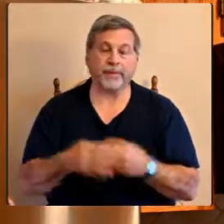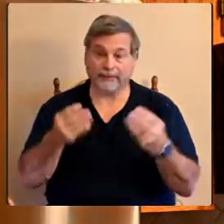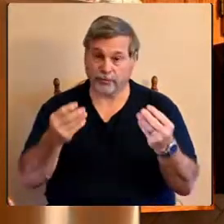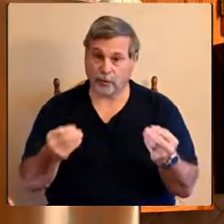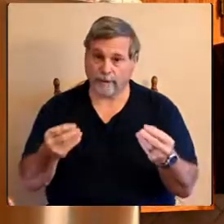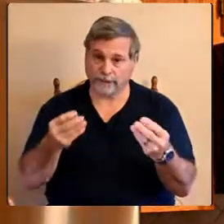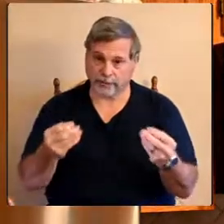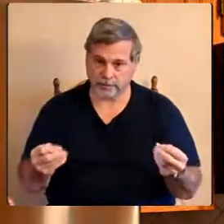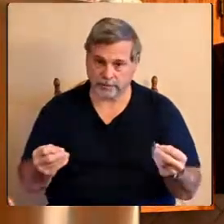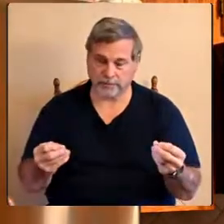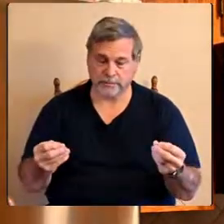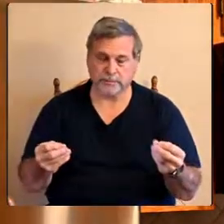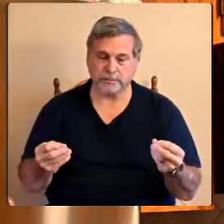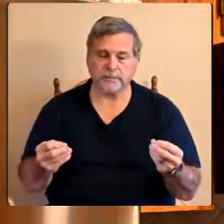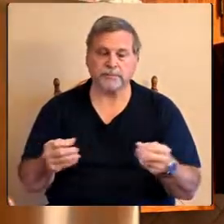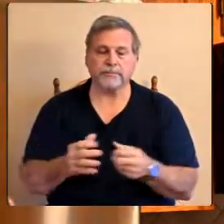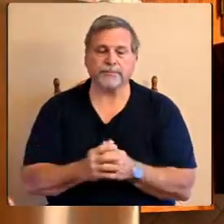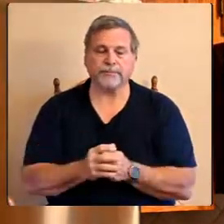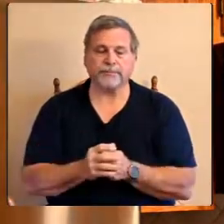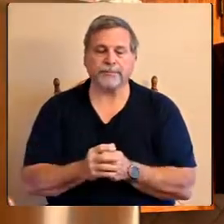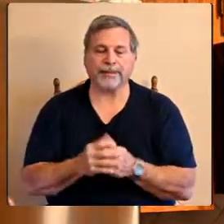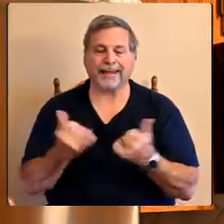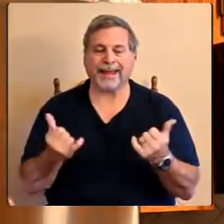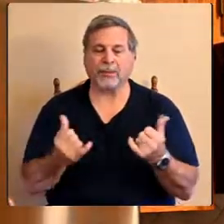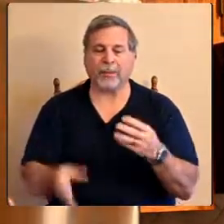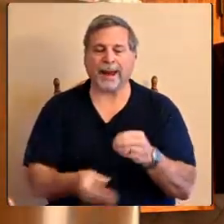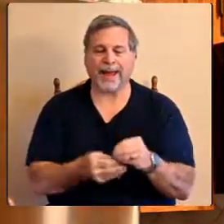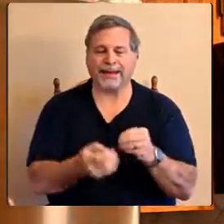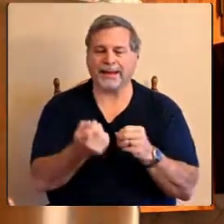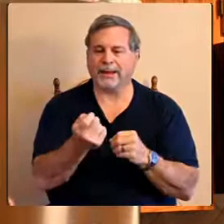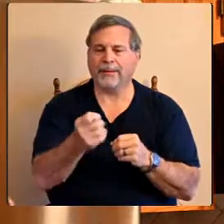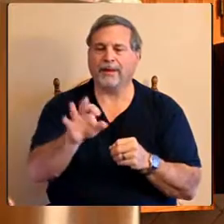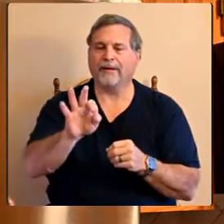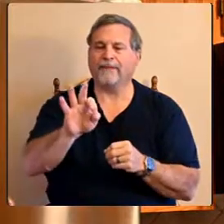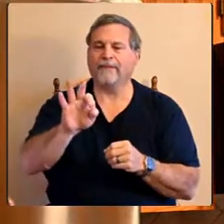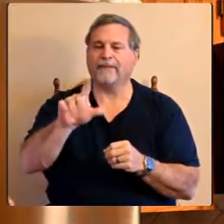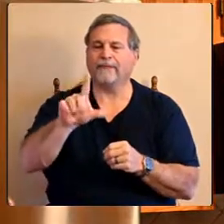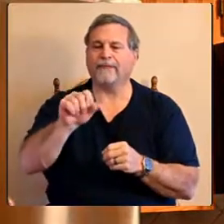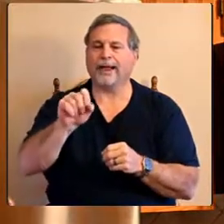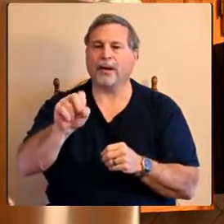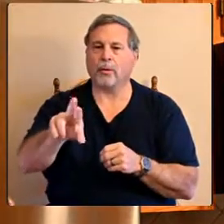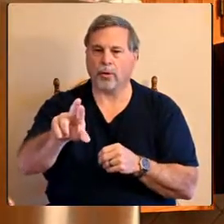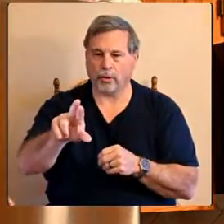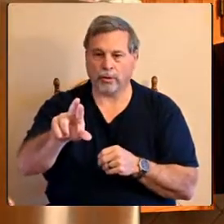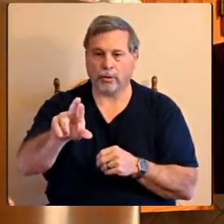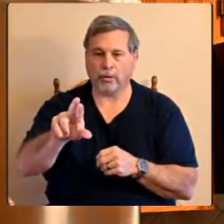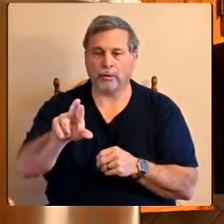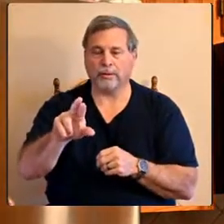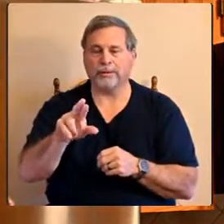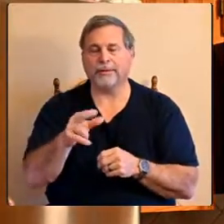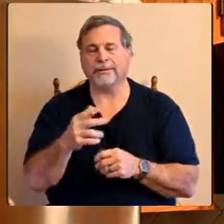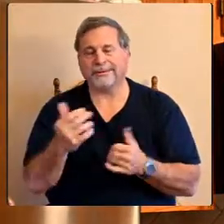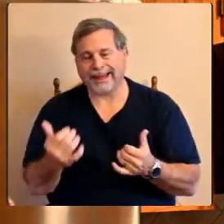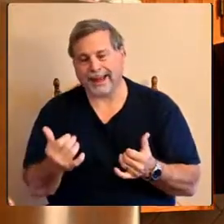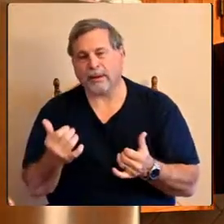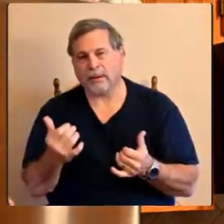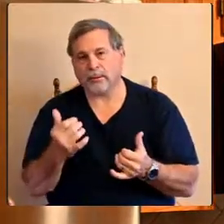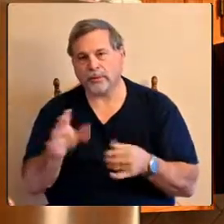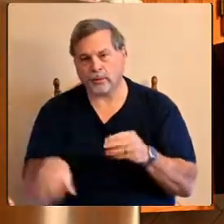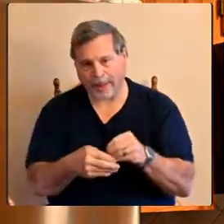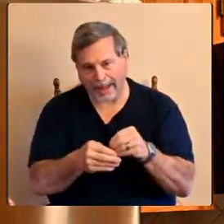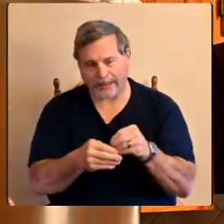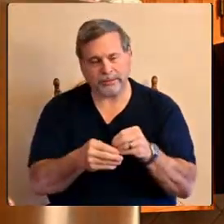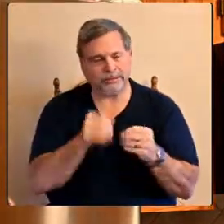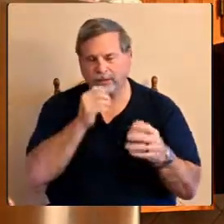They've softened. That's what we wanted to see. Now we're going to add a little bit of flour. Now when you do this,